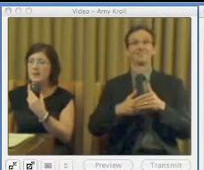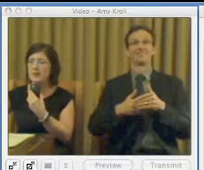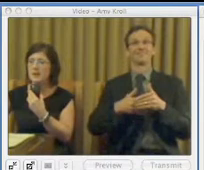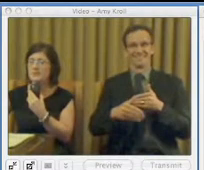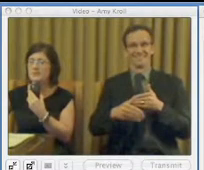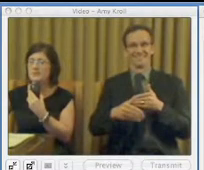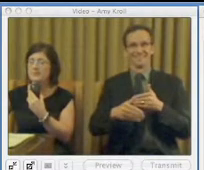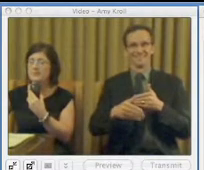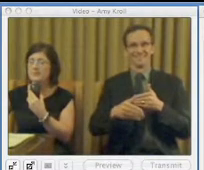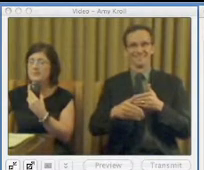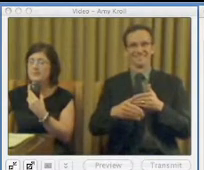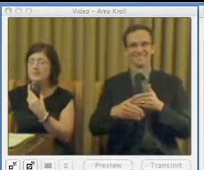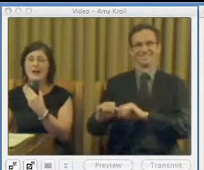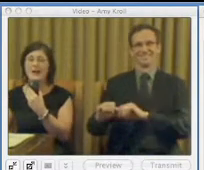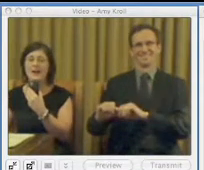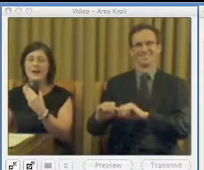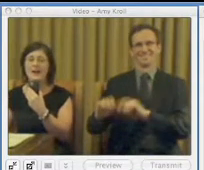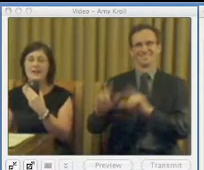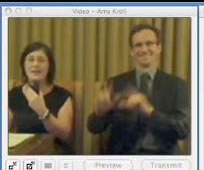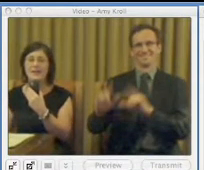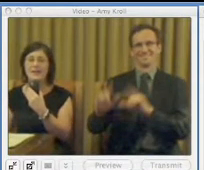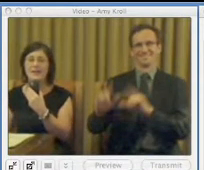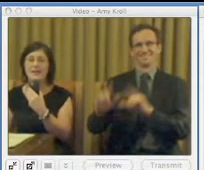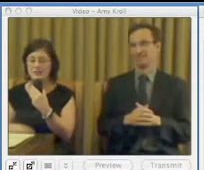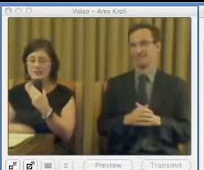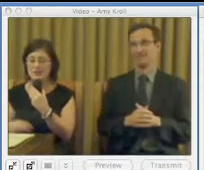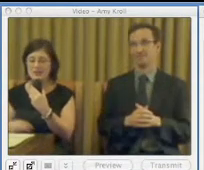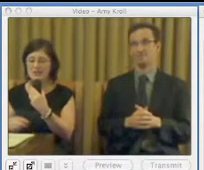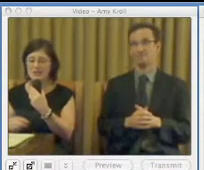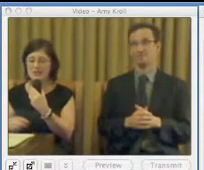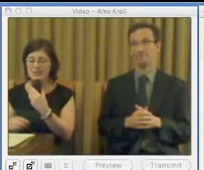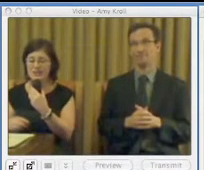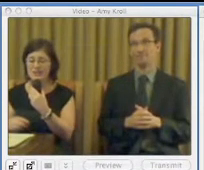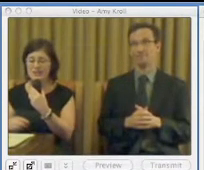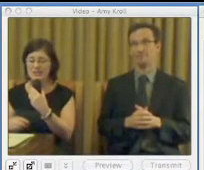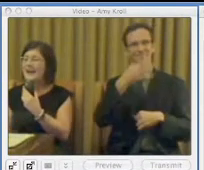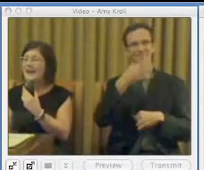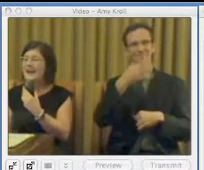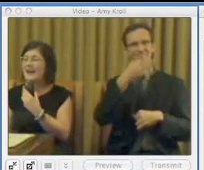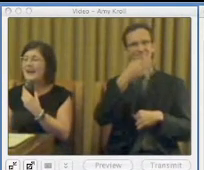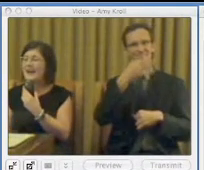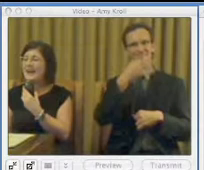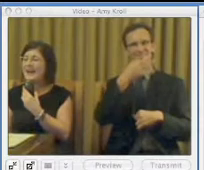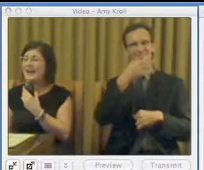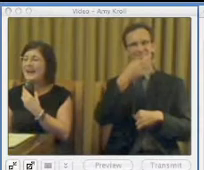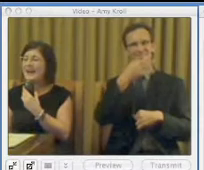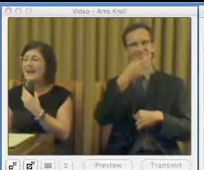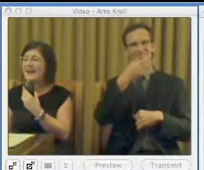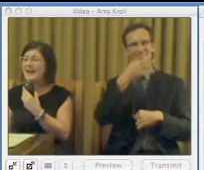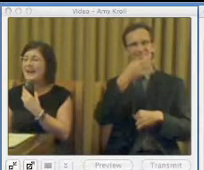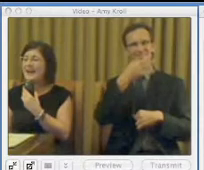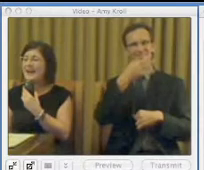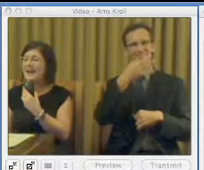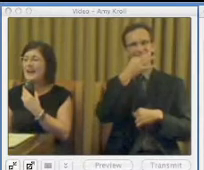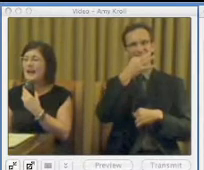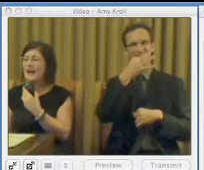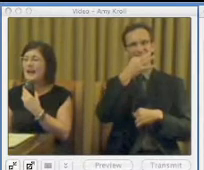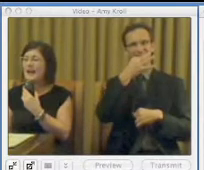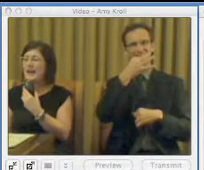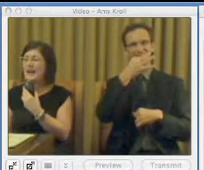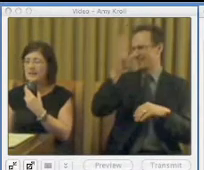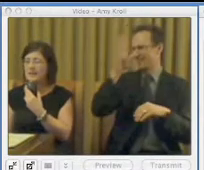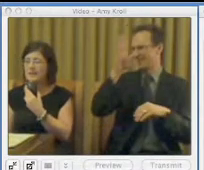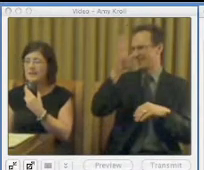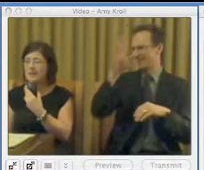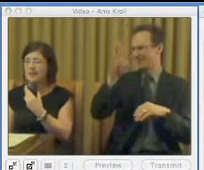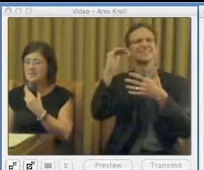Oh, there we go. I've now mastered the technology. hello to